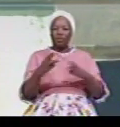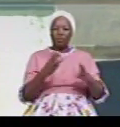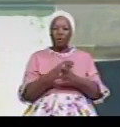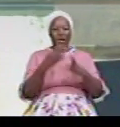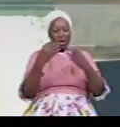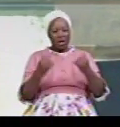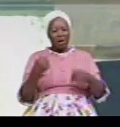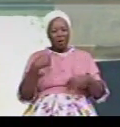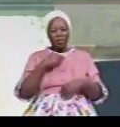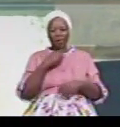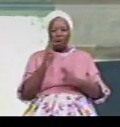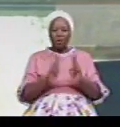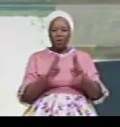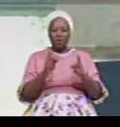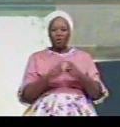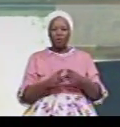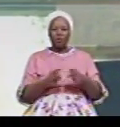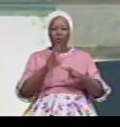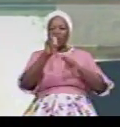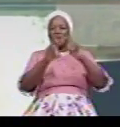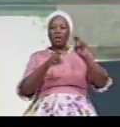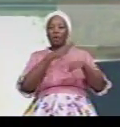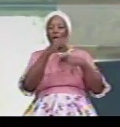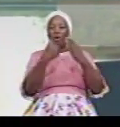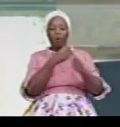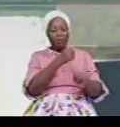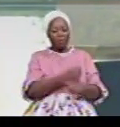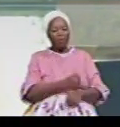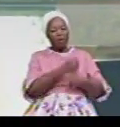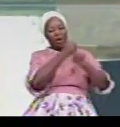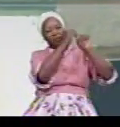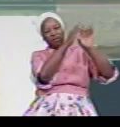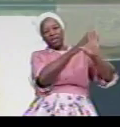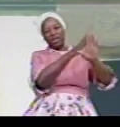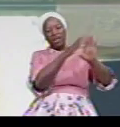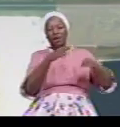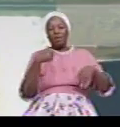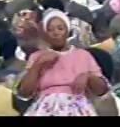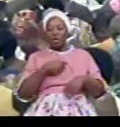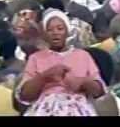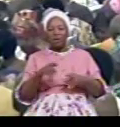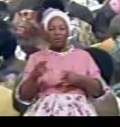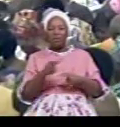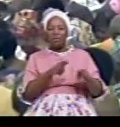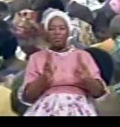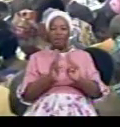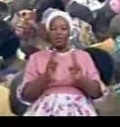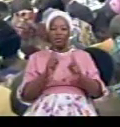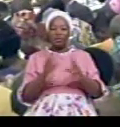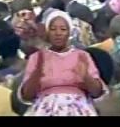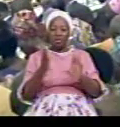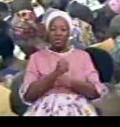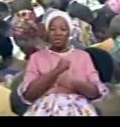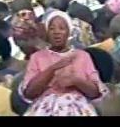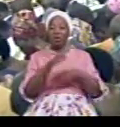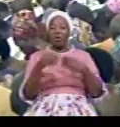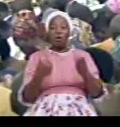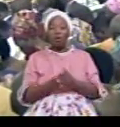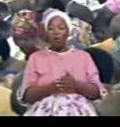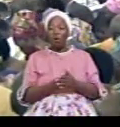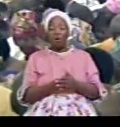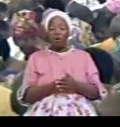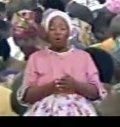climb every mountain. We're ready to take every challenge. We're ready to move